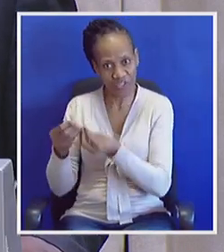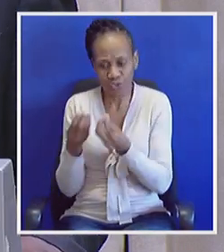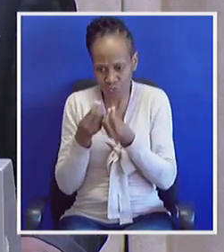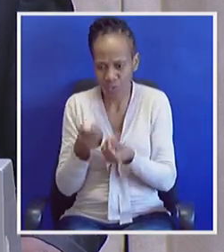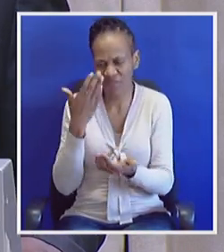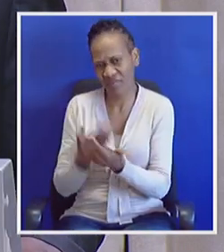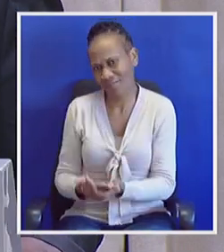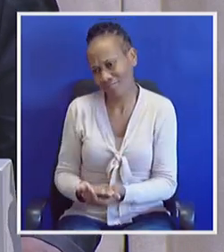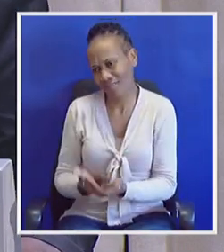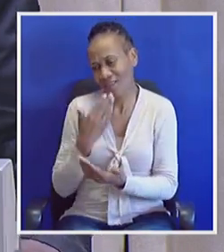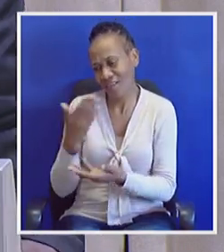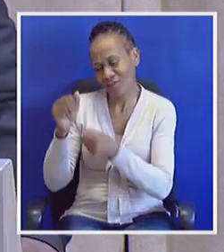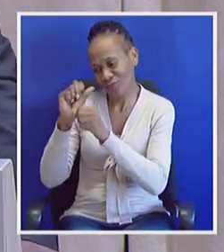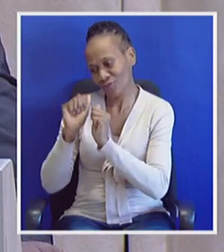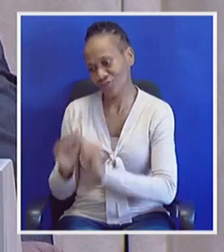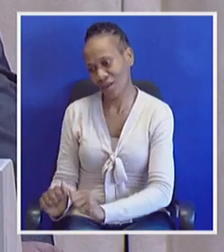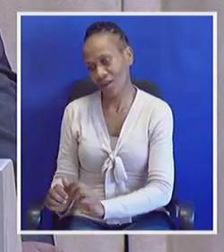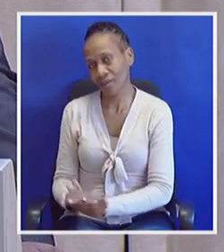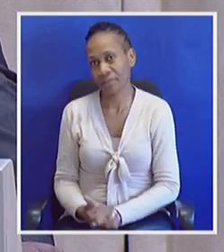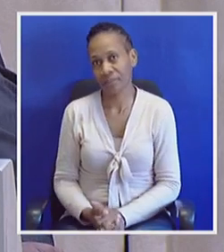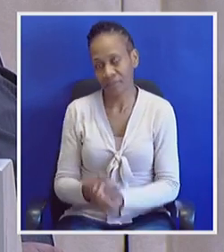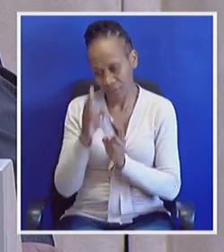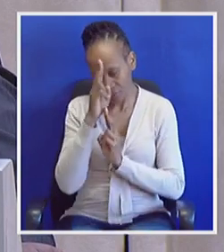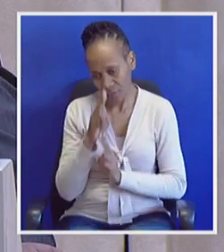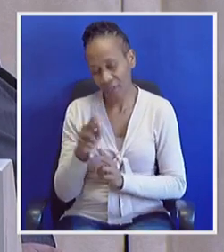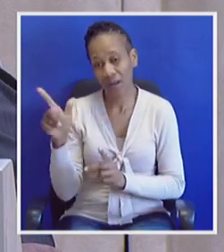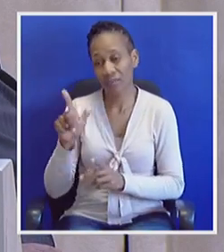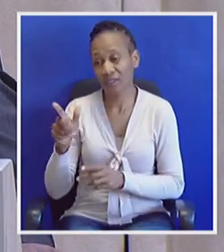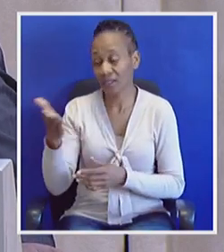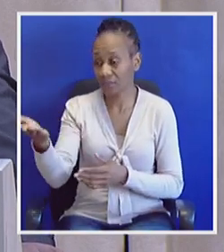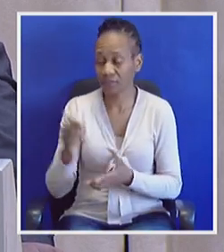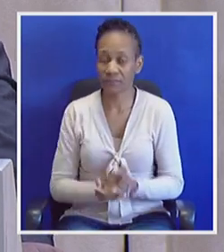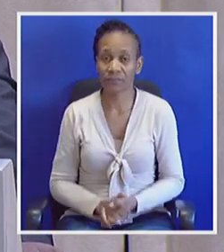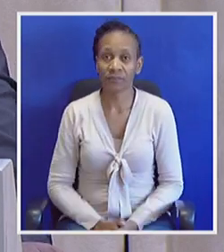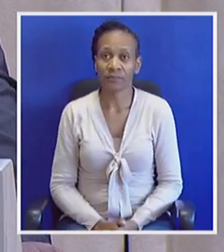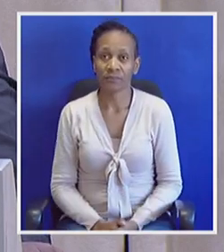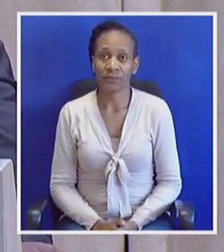Thank you, Madam Chairperson. Thank you, sir. The Honorable Labuskagne.